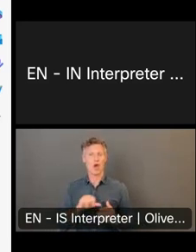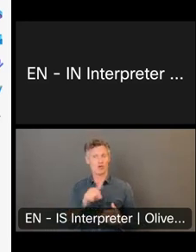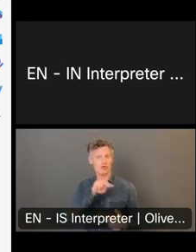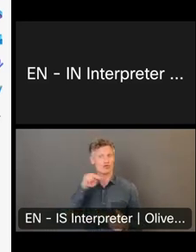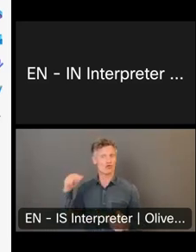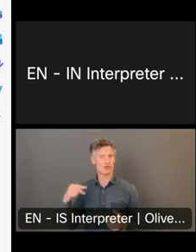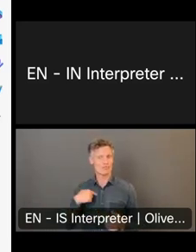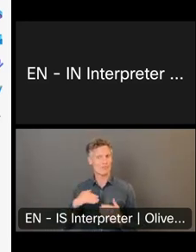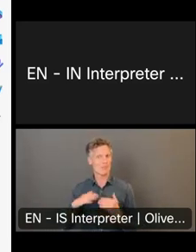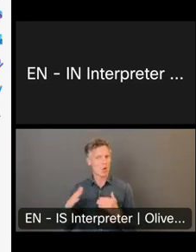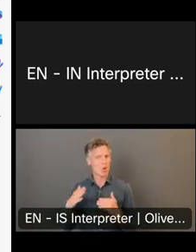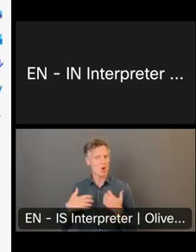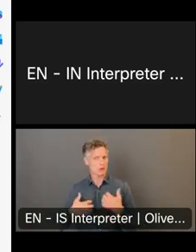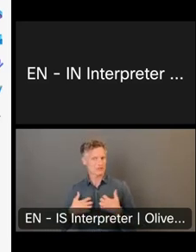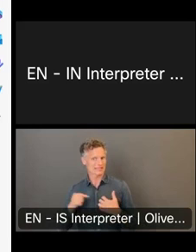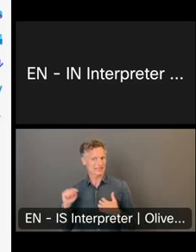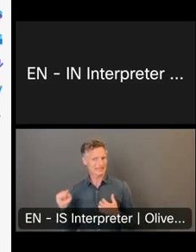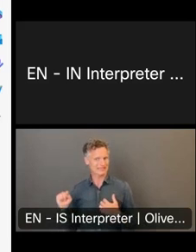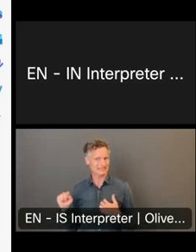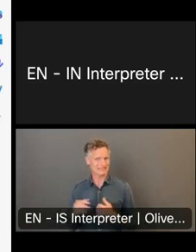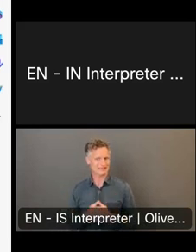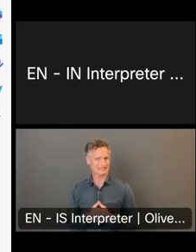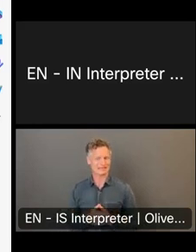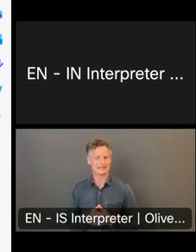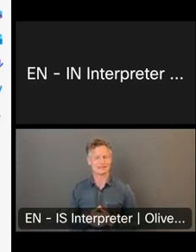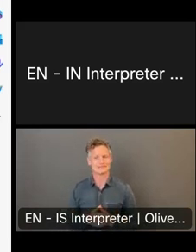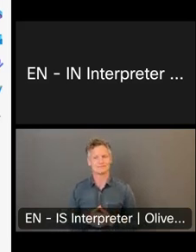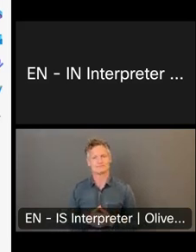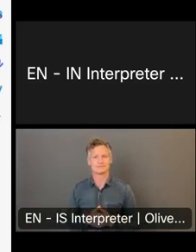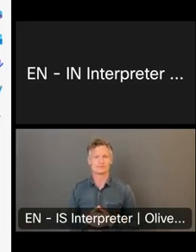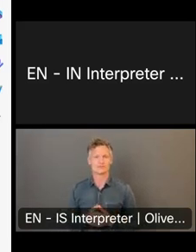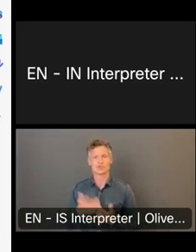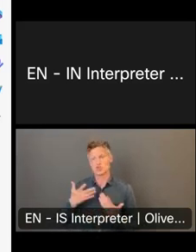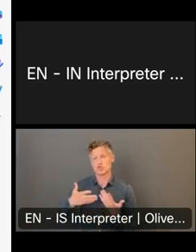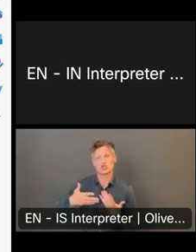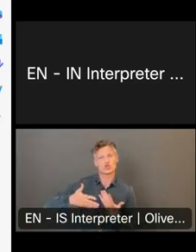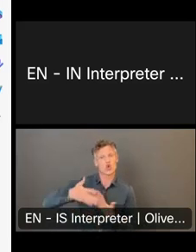is a kind of, for lack of a better term, social belonging,